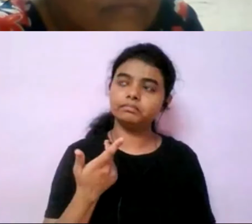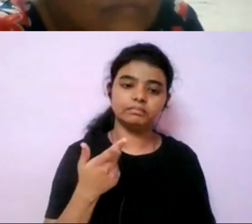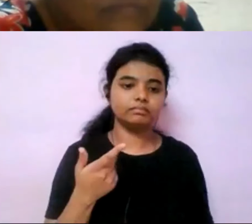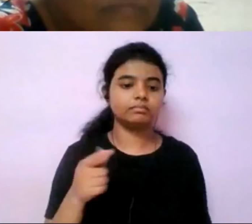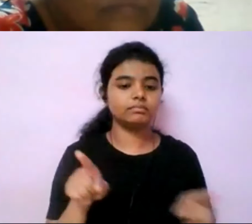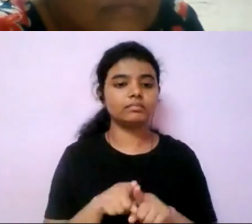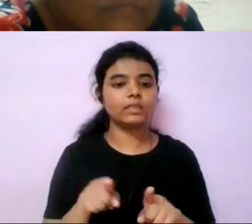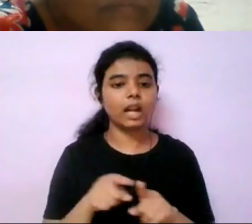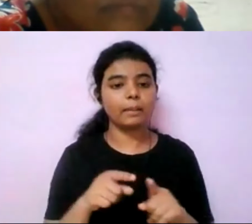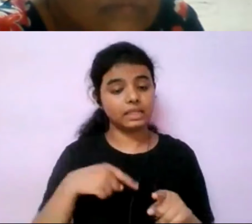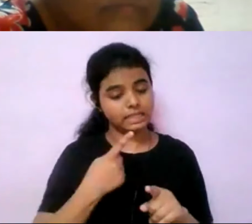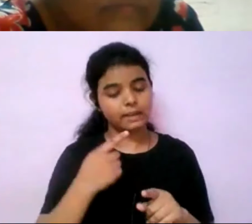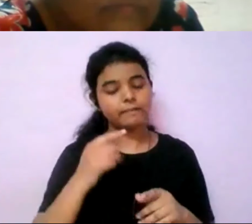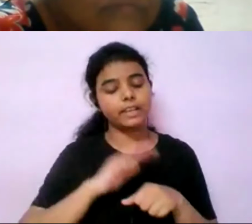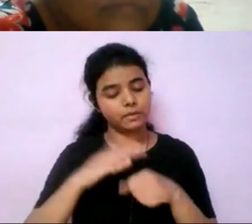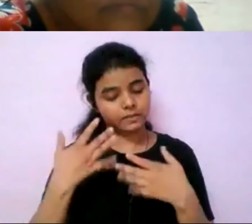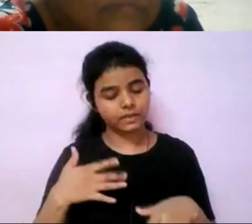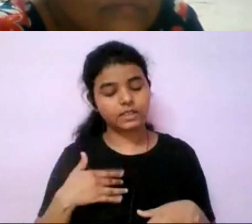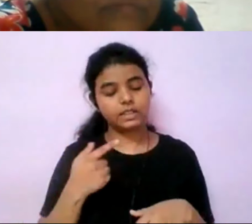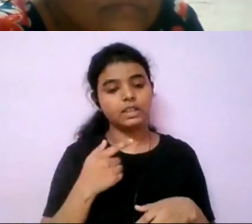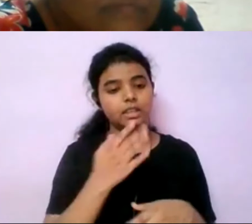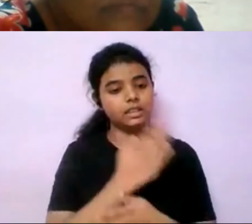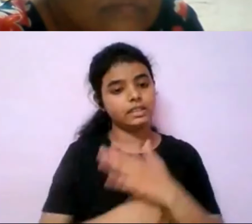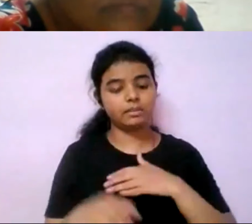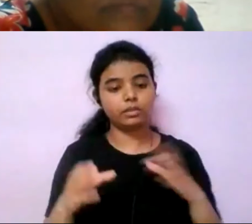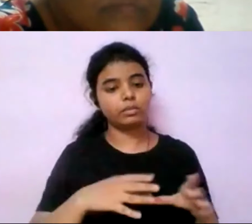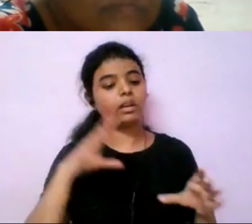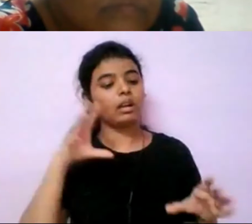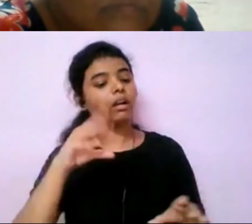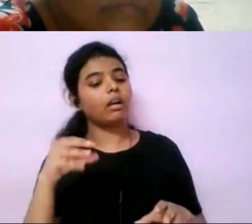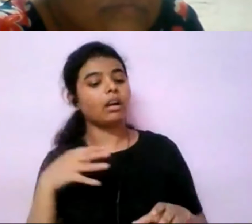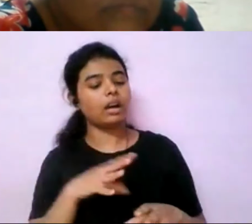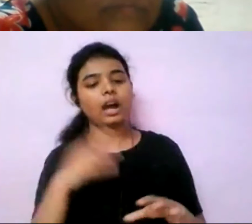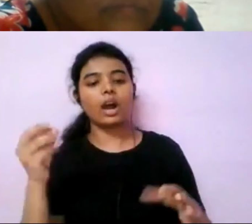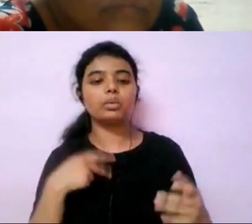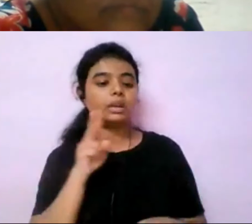insider to this community, uh, that